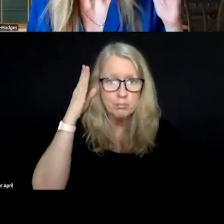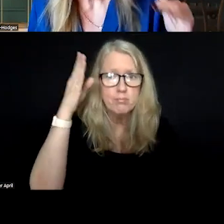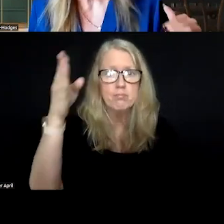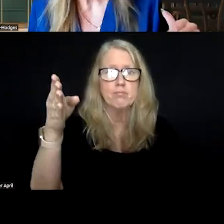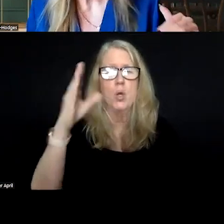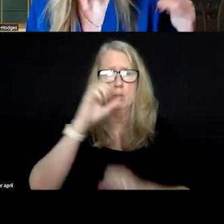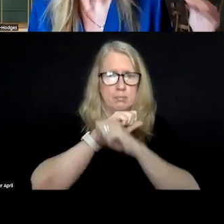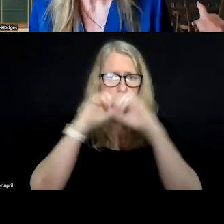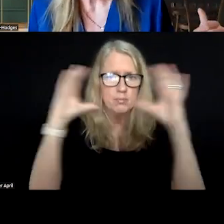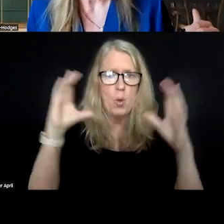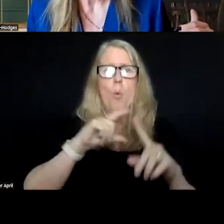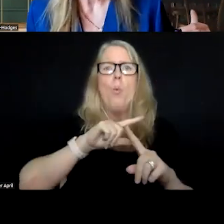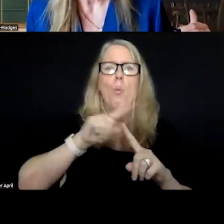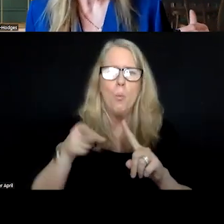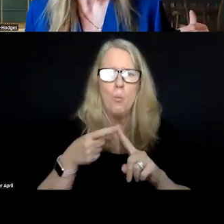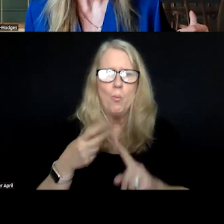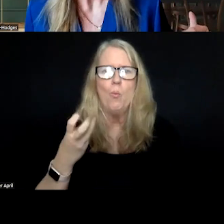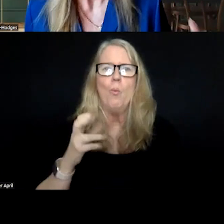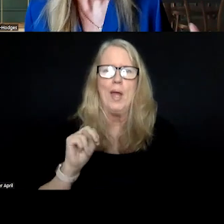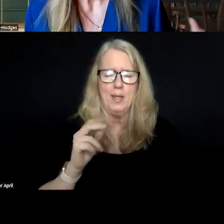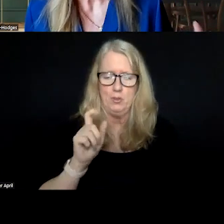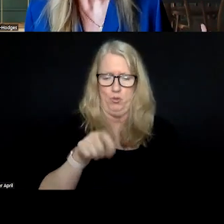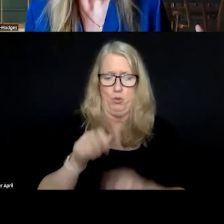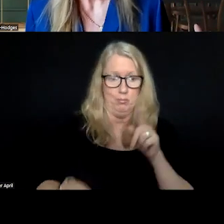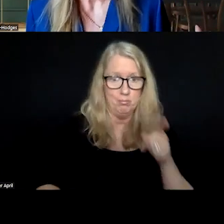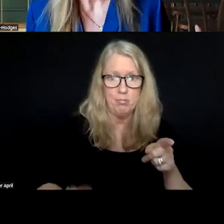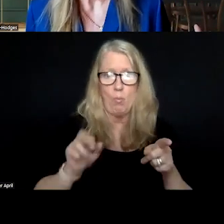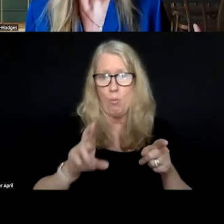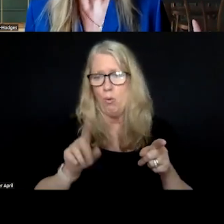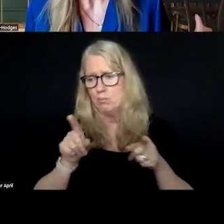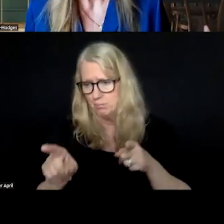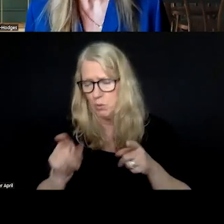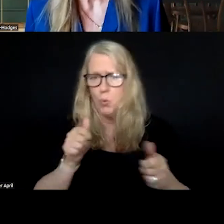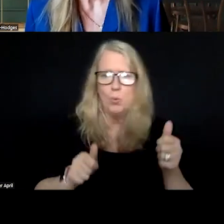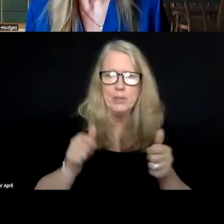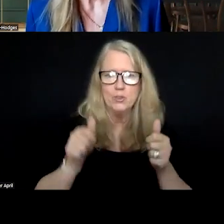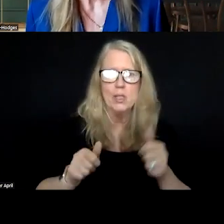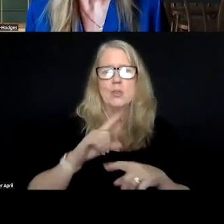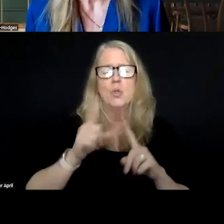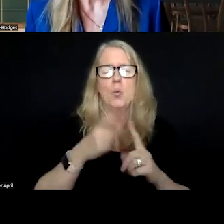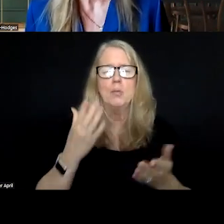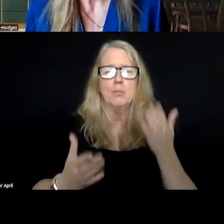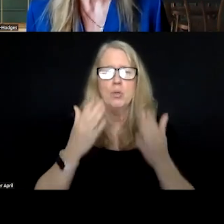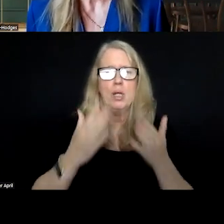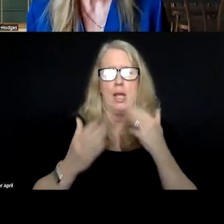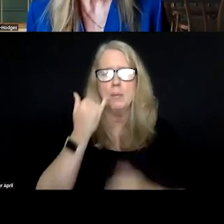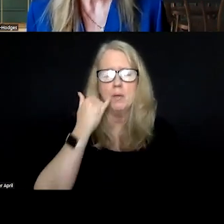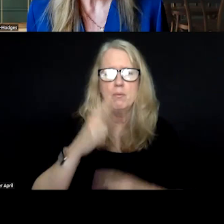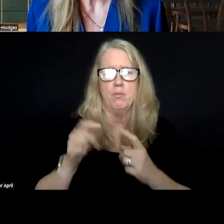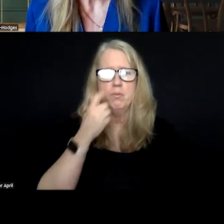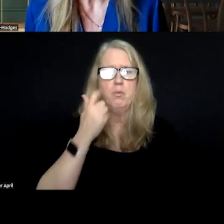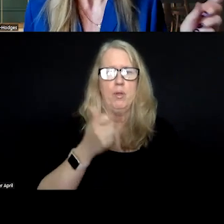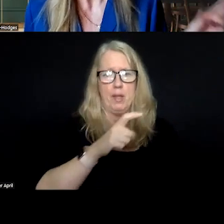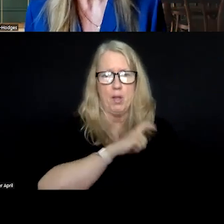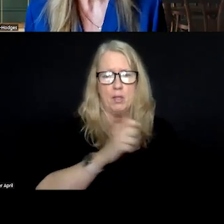ourselves, when should it be one or the other? That there are times when perhaps a law enforcement response